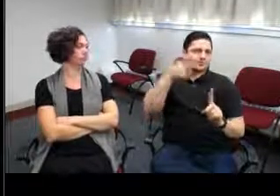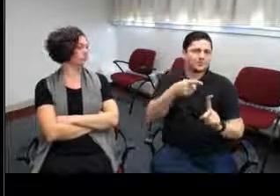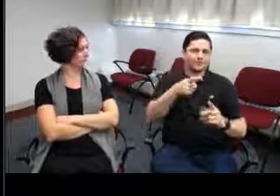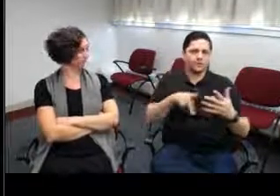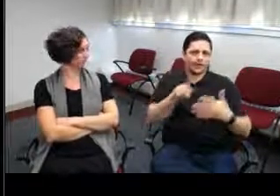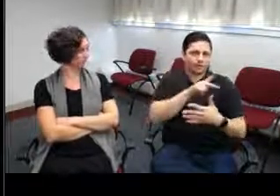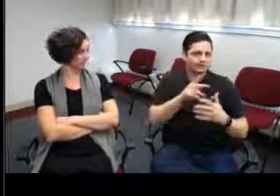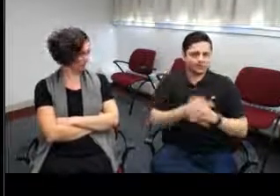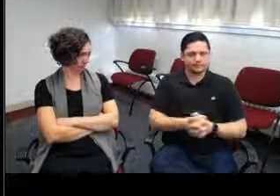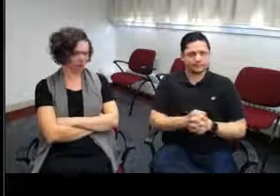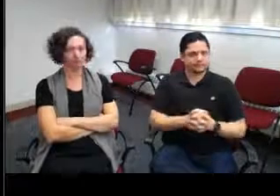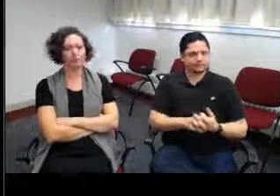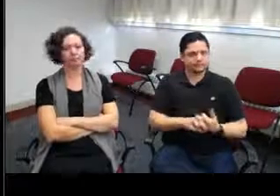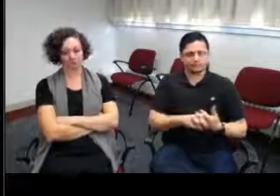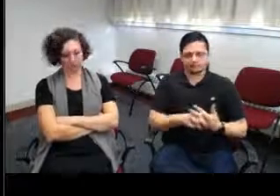have